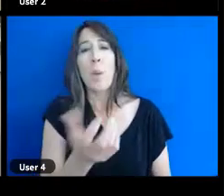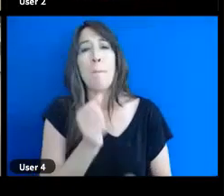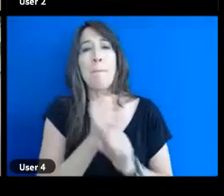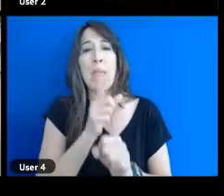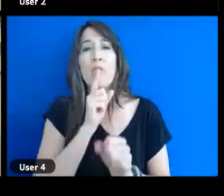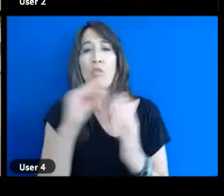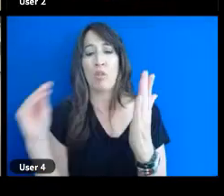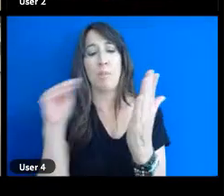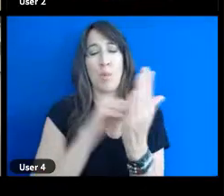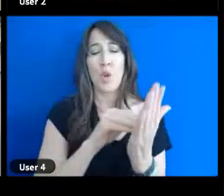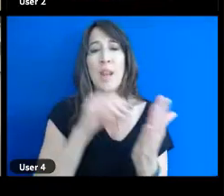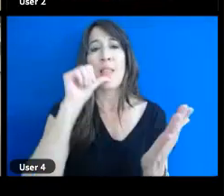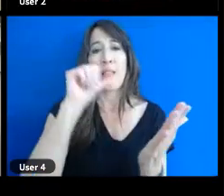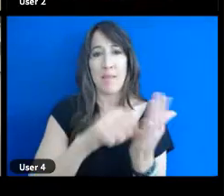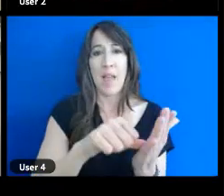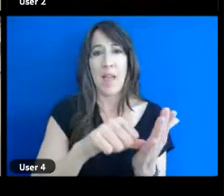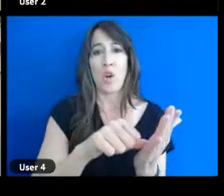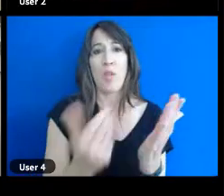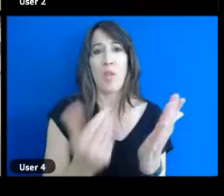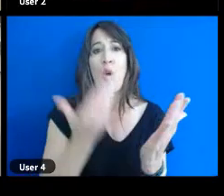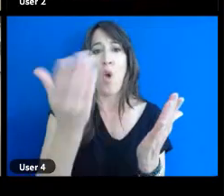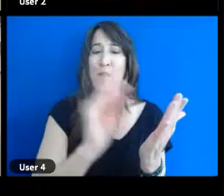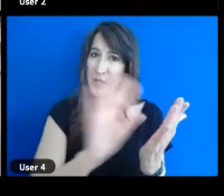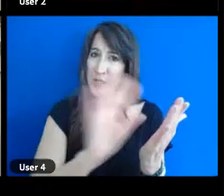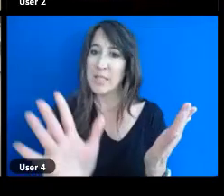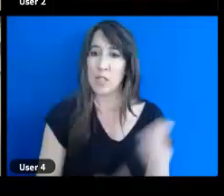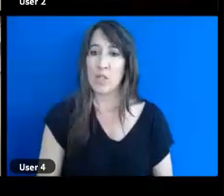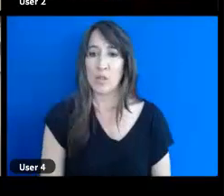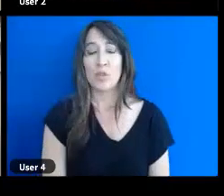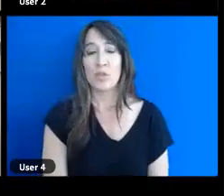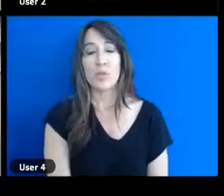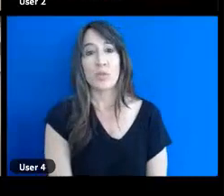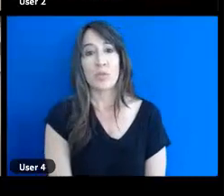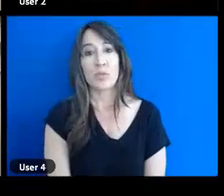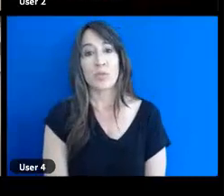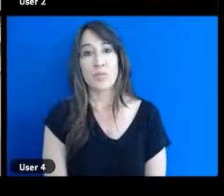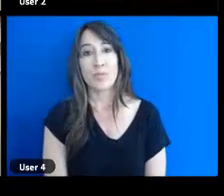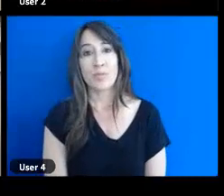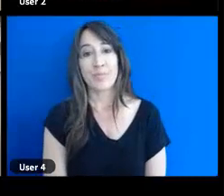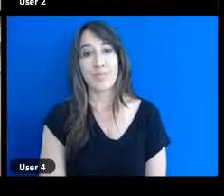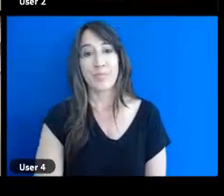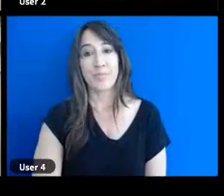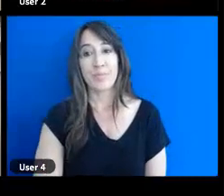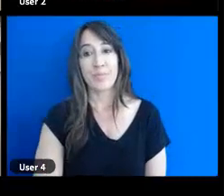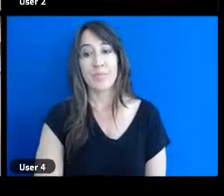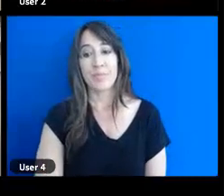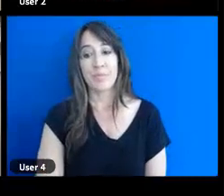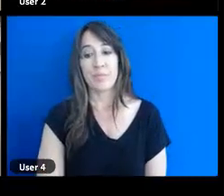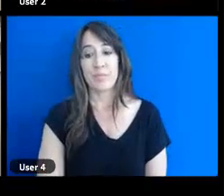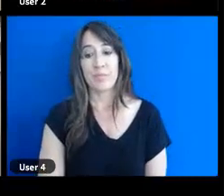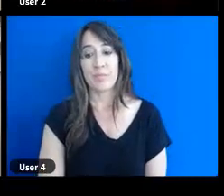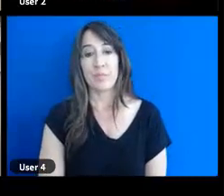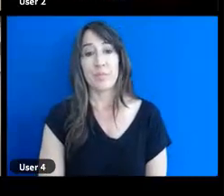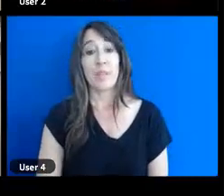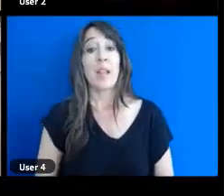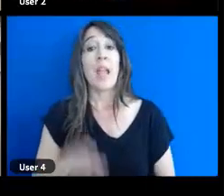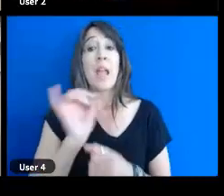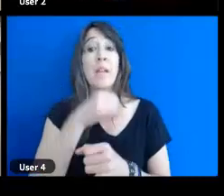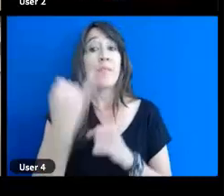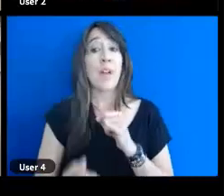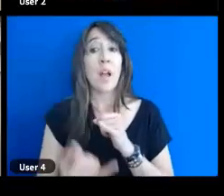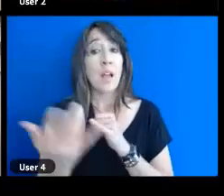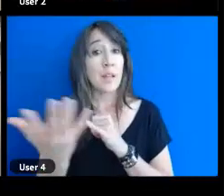you need as you start the job, let us know. Then that way you're putting that active offer out there.